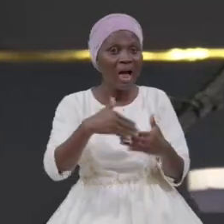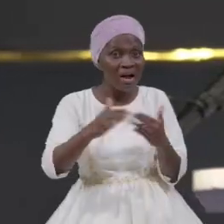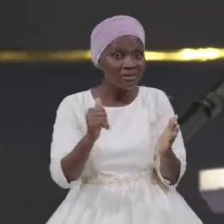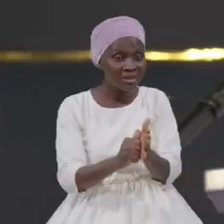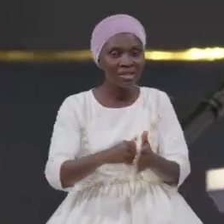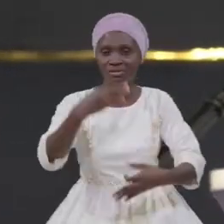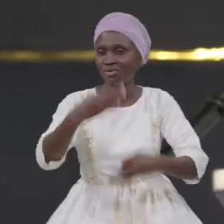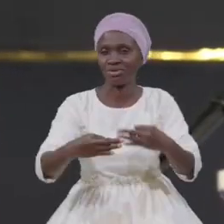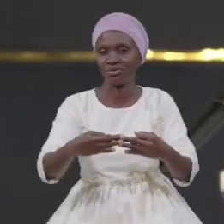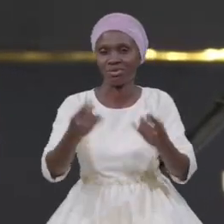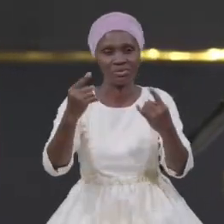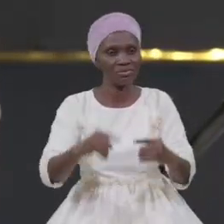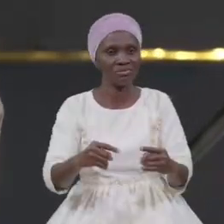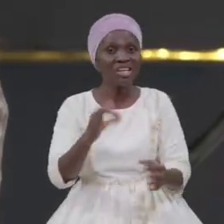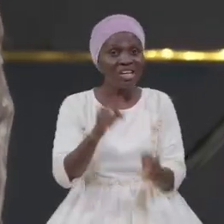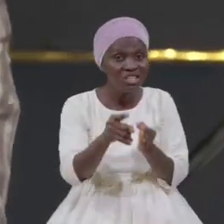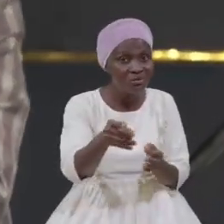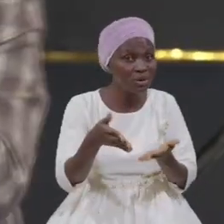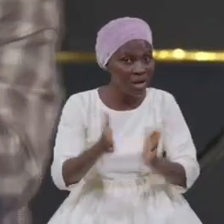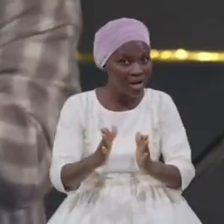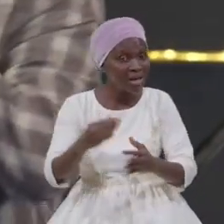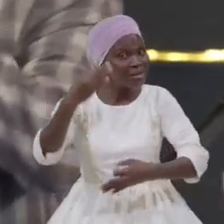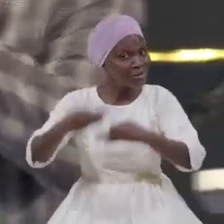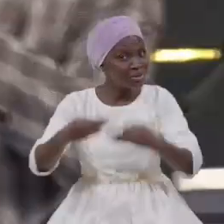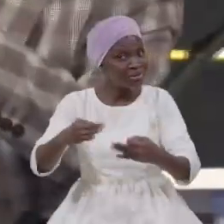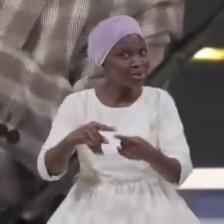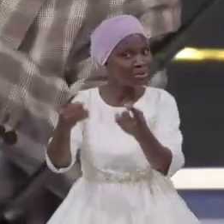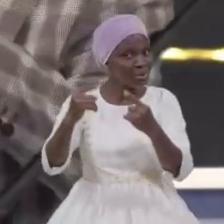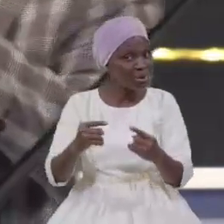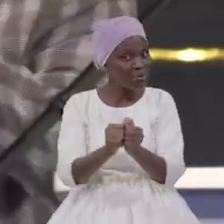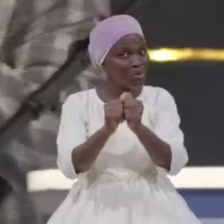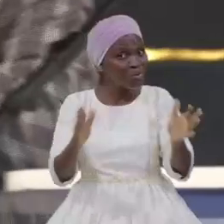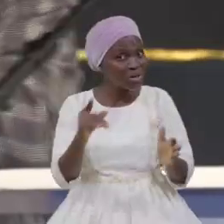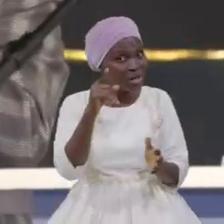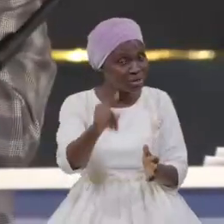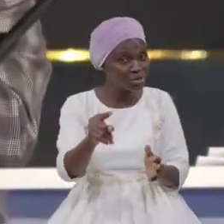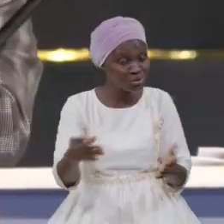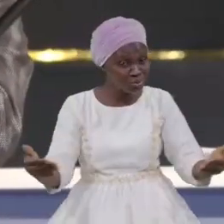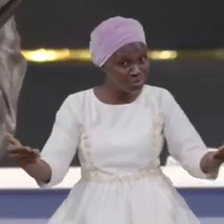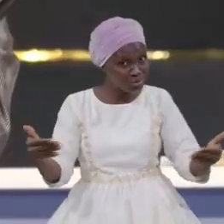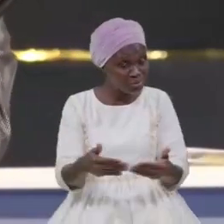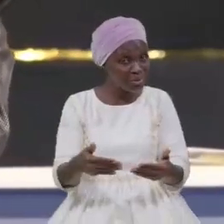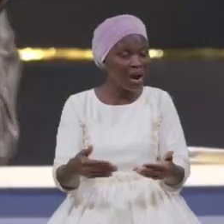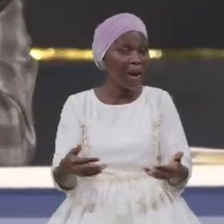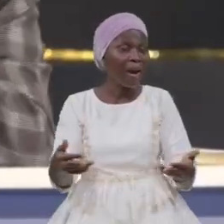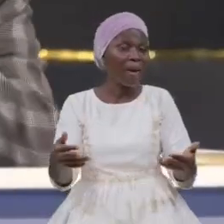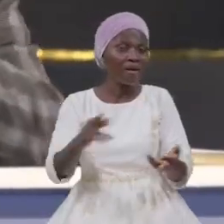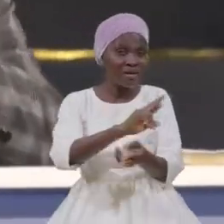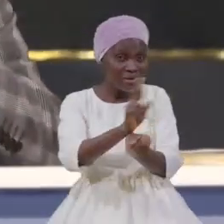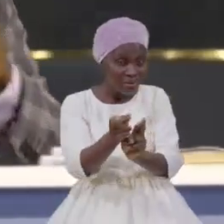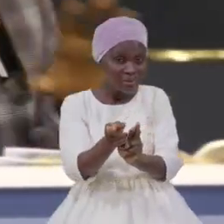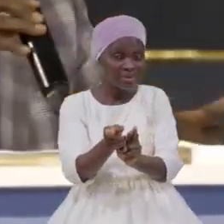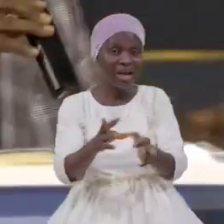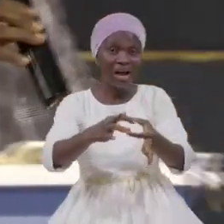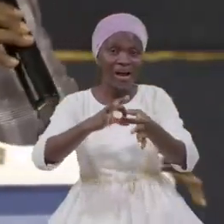come without reconciling with God through his only begotten Son, the Lord Jesus